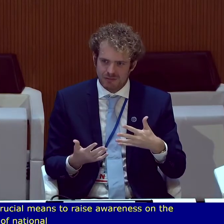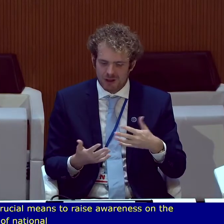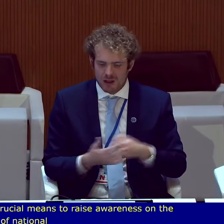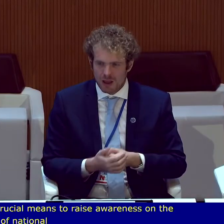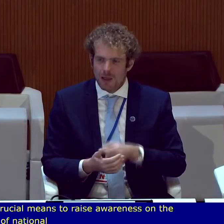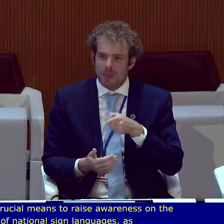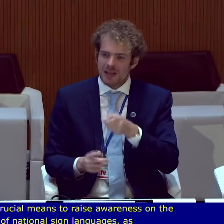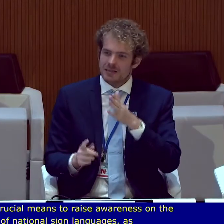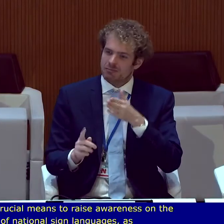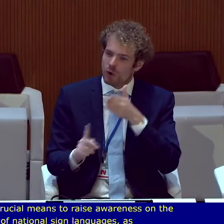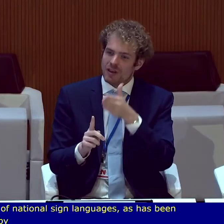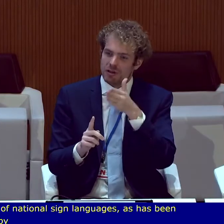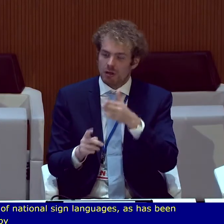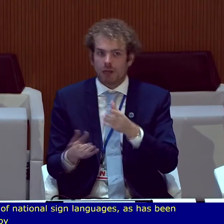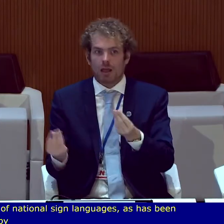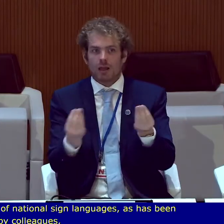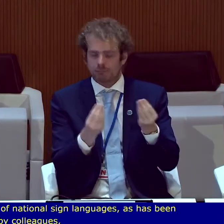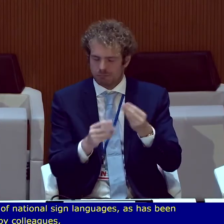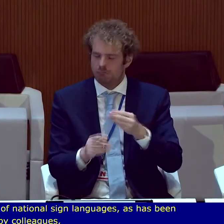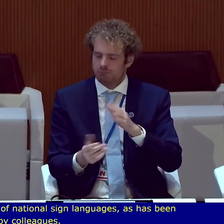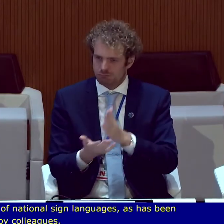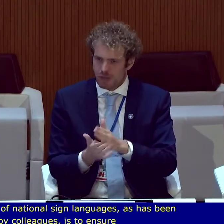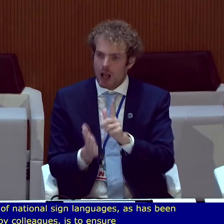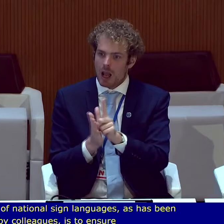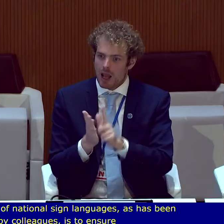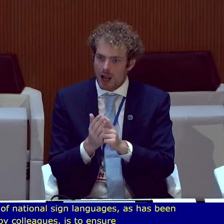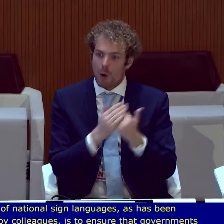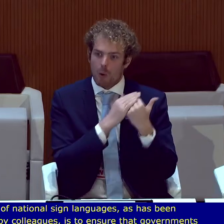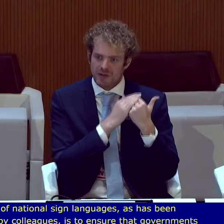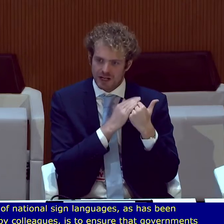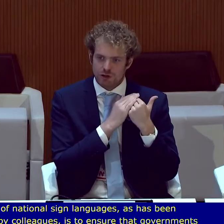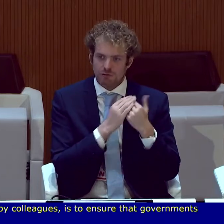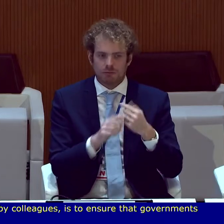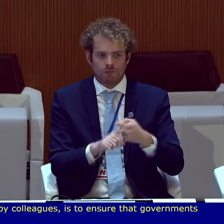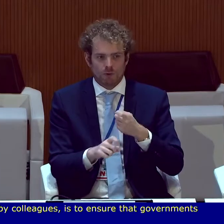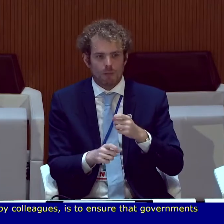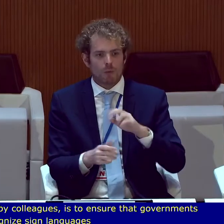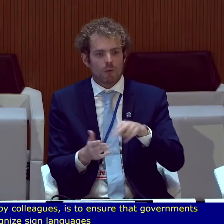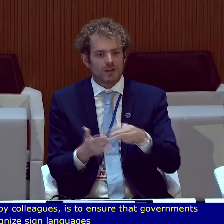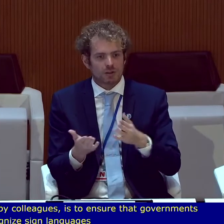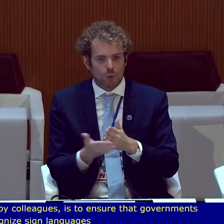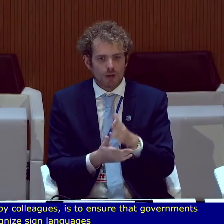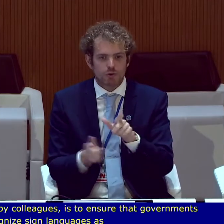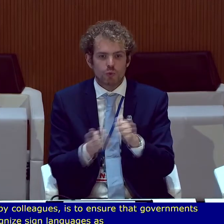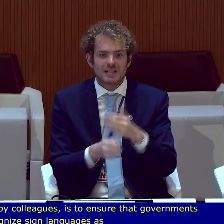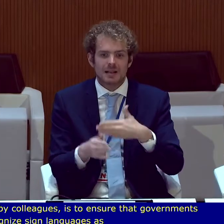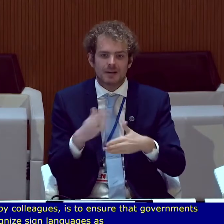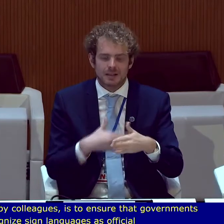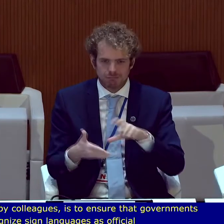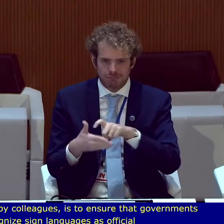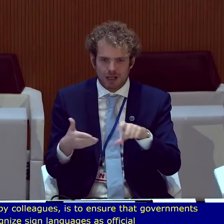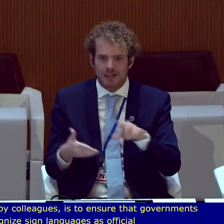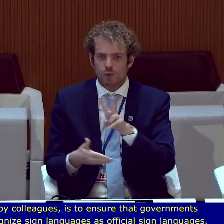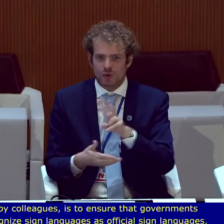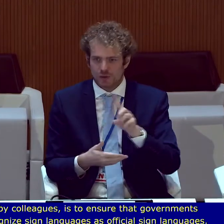that governments legally recognize sign languages as official sign languages. This legal obligation is enshrined in the